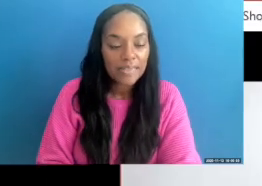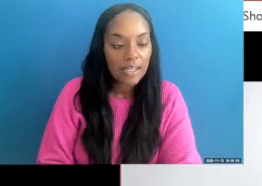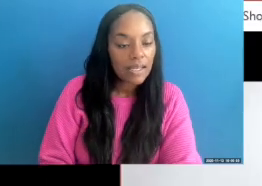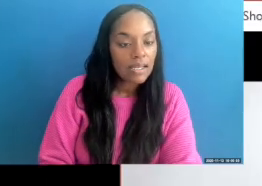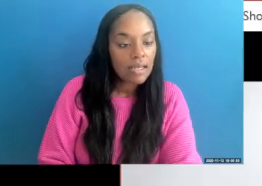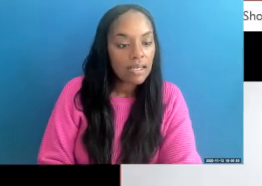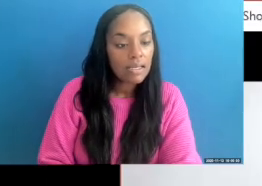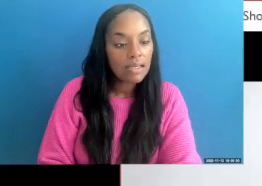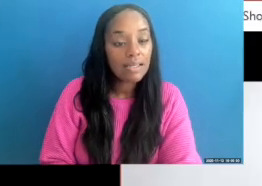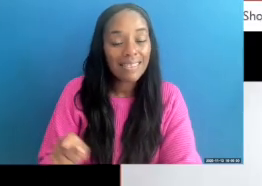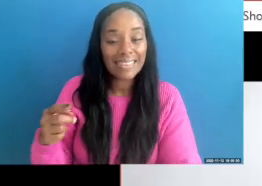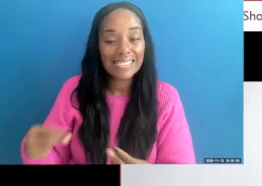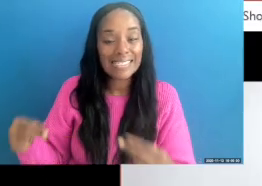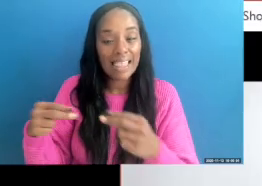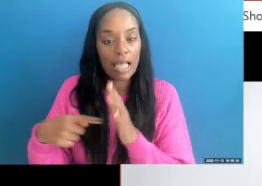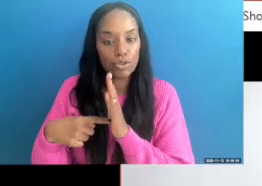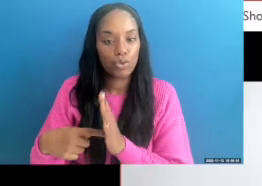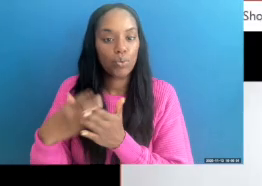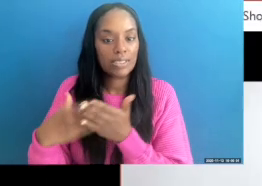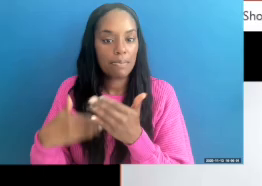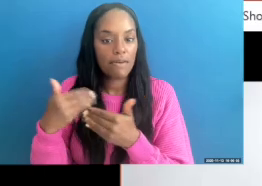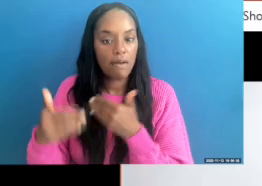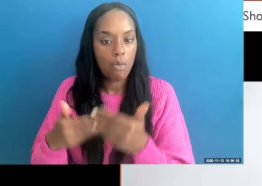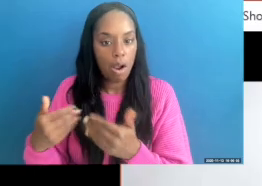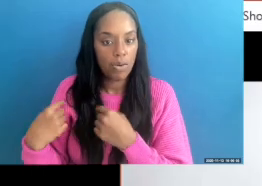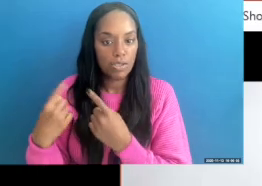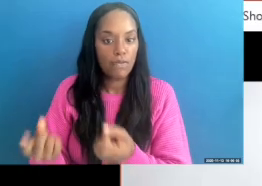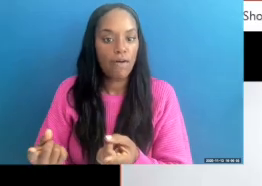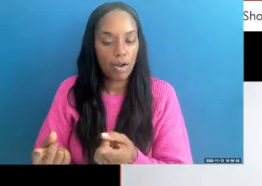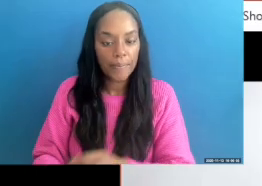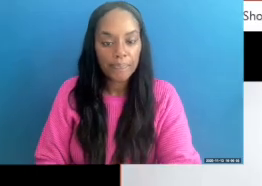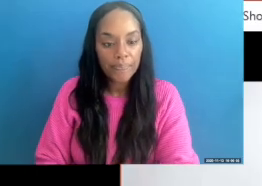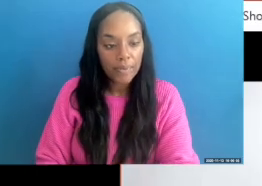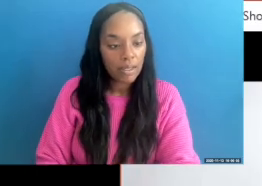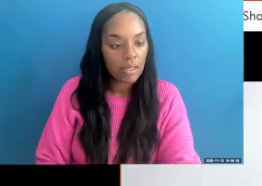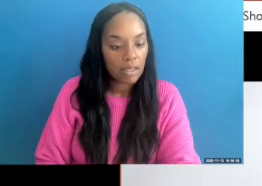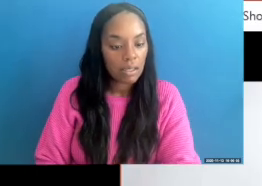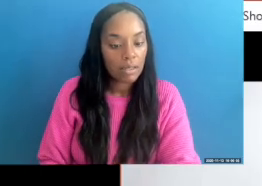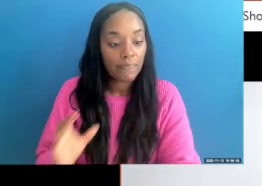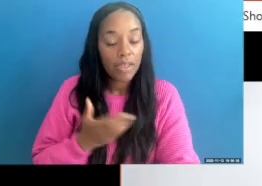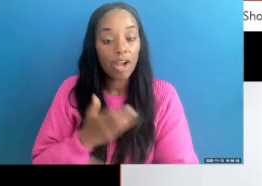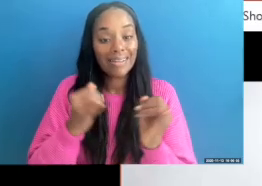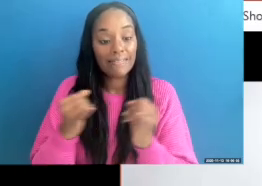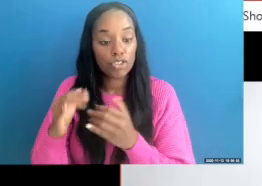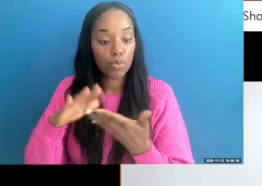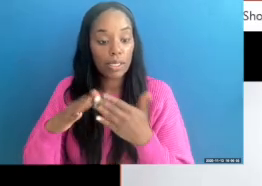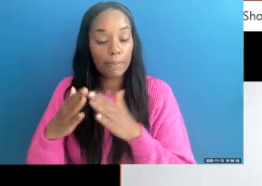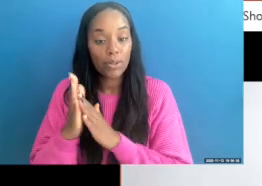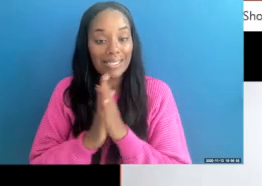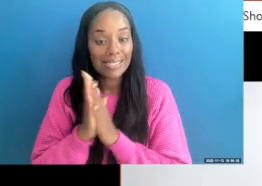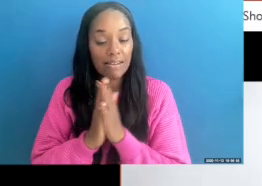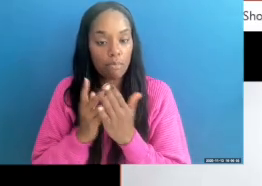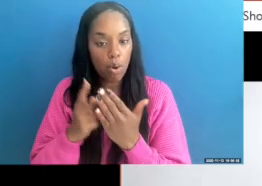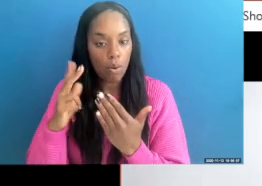Yes, okay, great. So this slide shows some of our progress to date. Our individual and